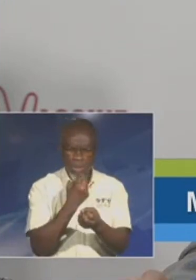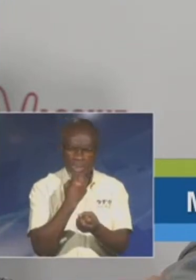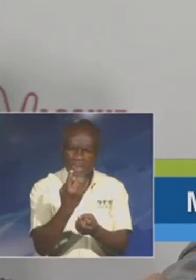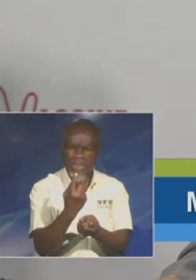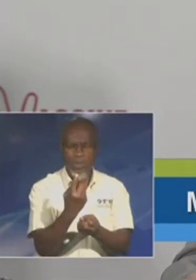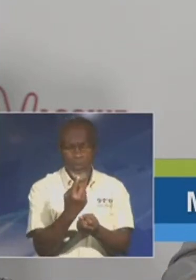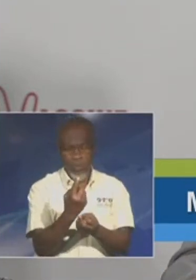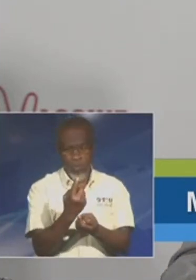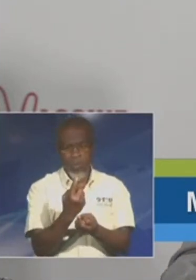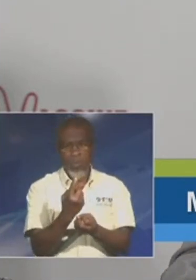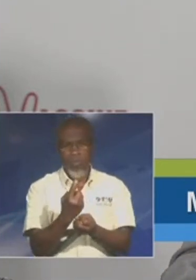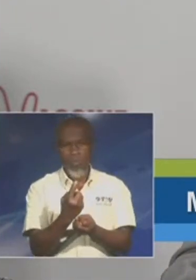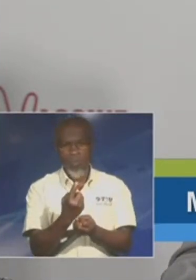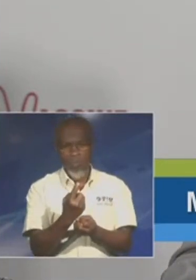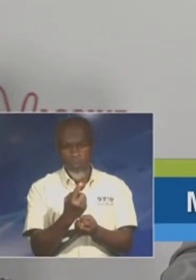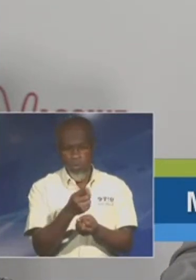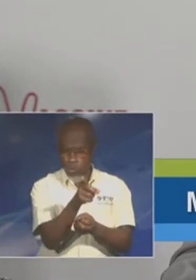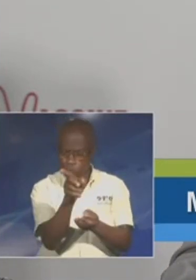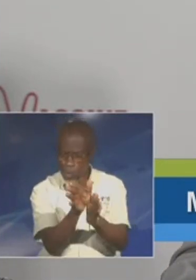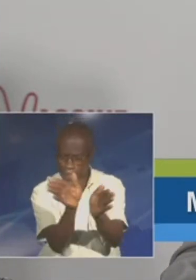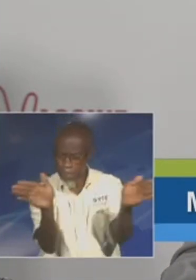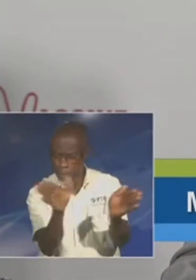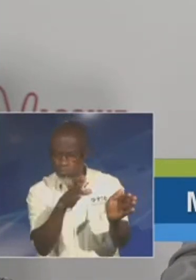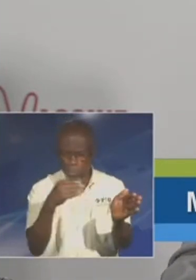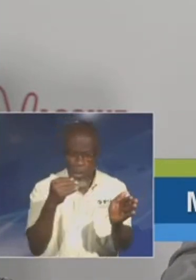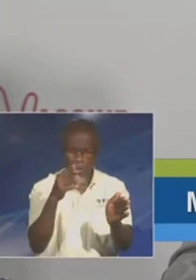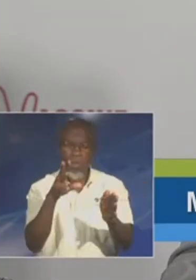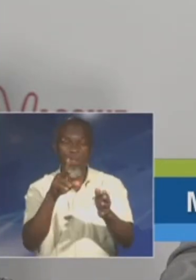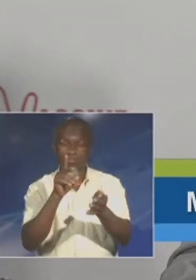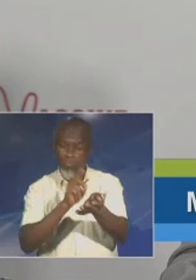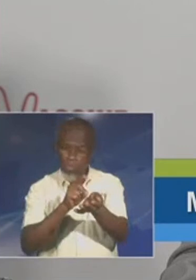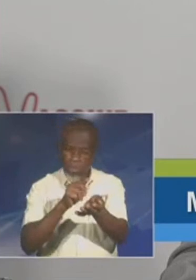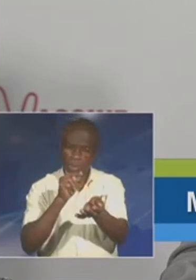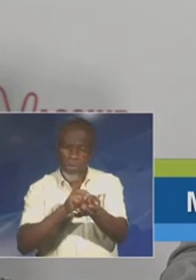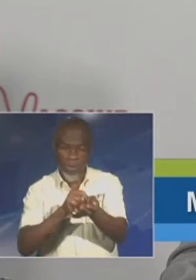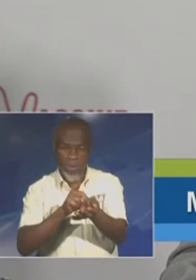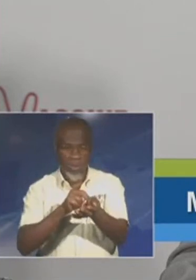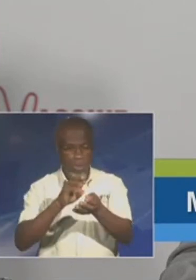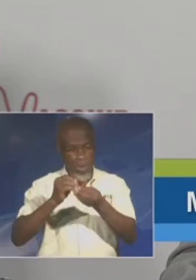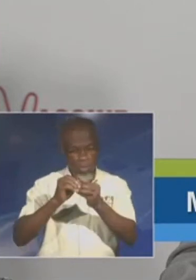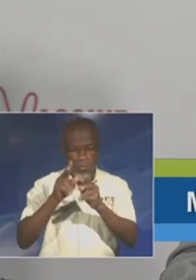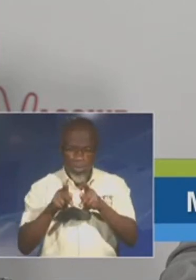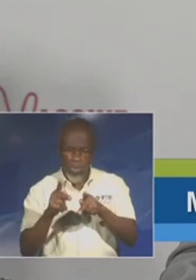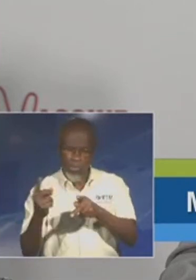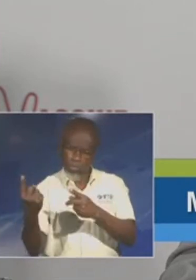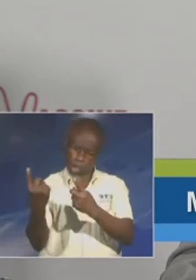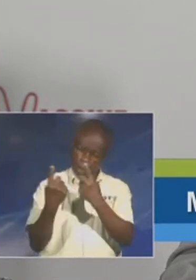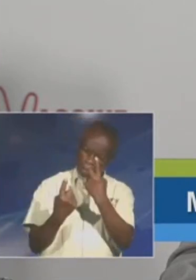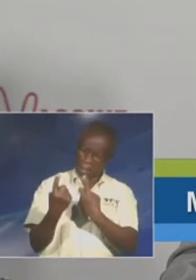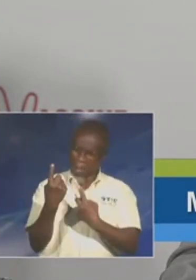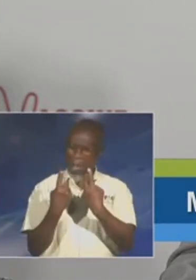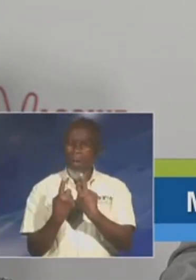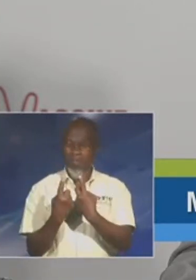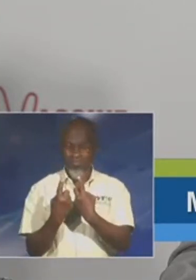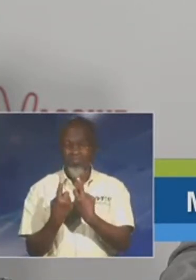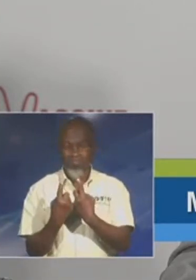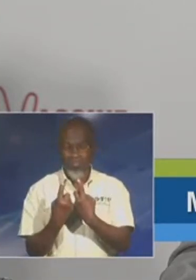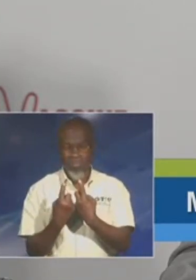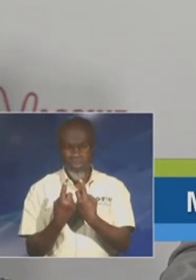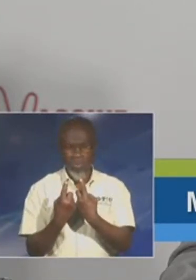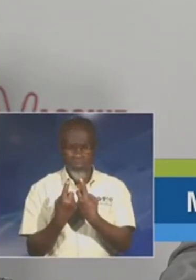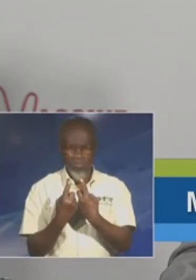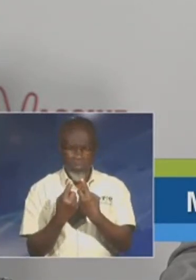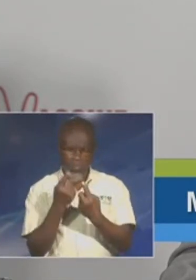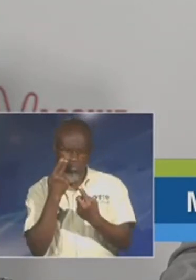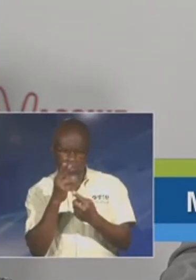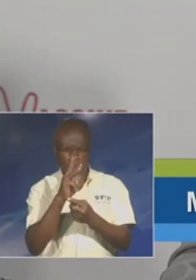practitioners some idea of the numbers of persons visiting our websites and what are